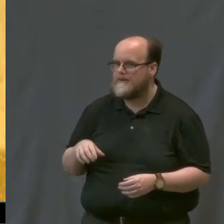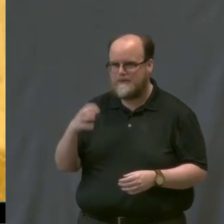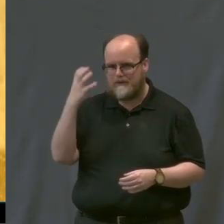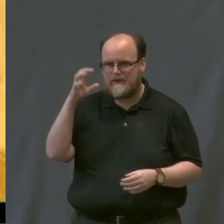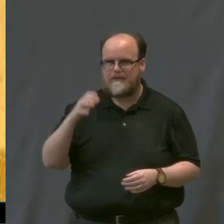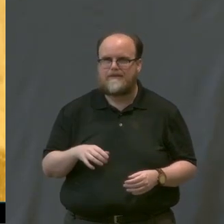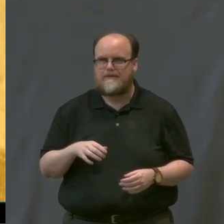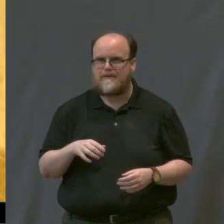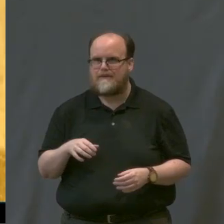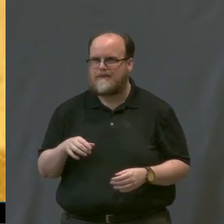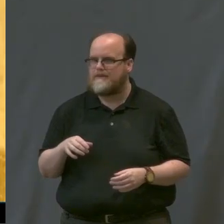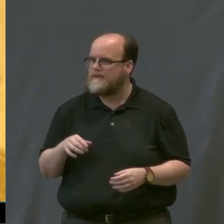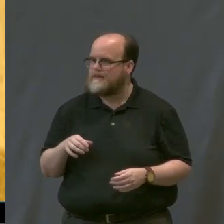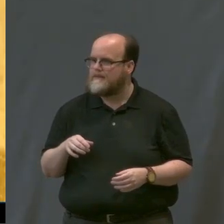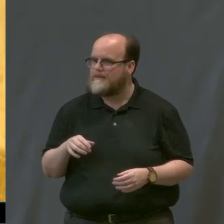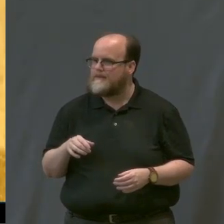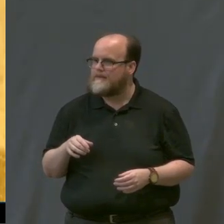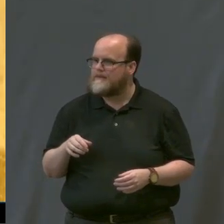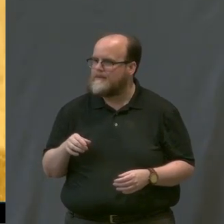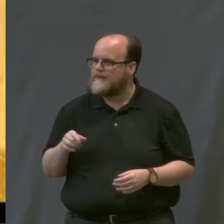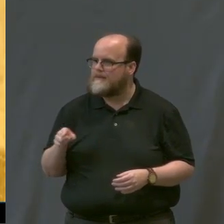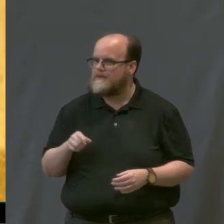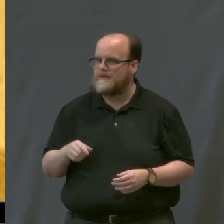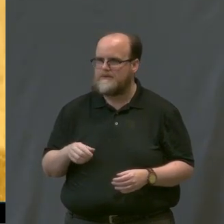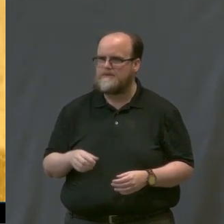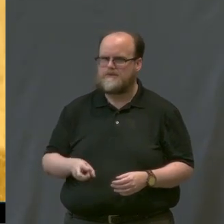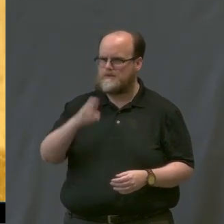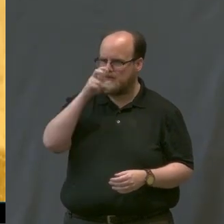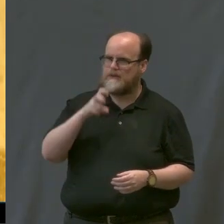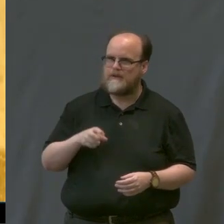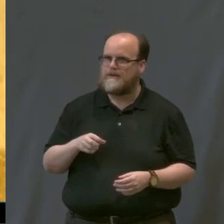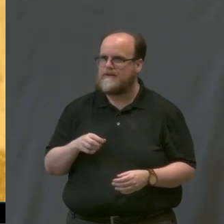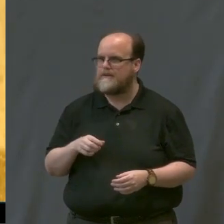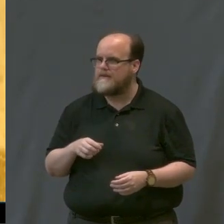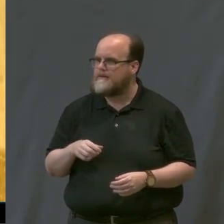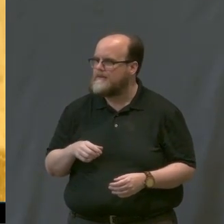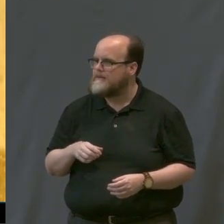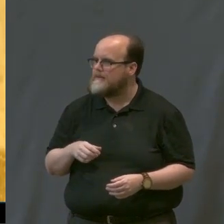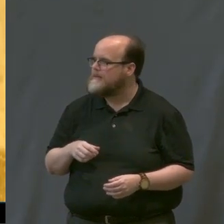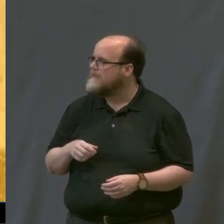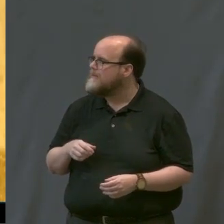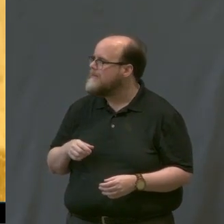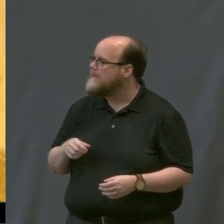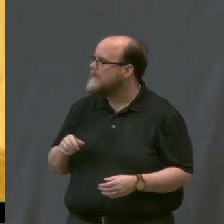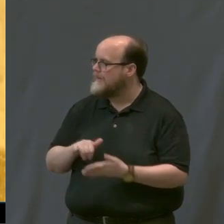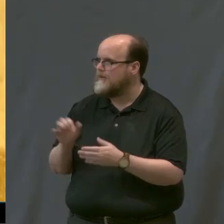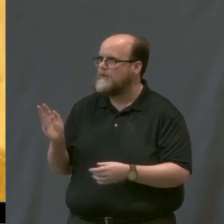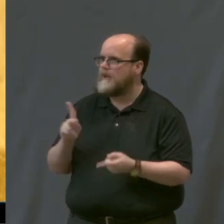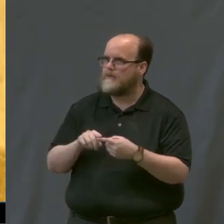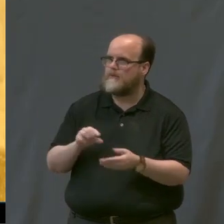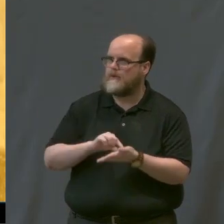True. You're so stiff and rigid, you're going to die from breaking everything. That goes back to that